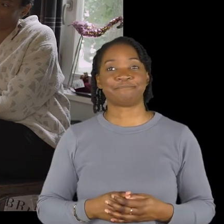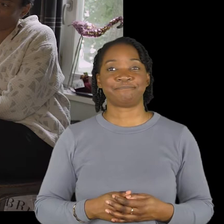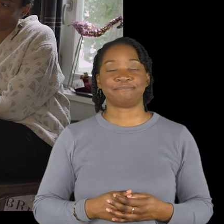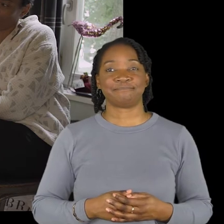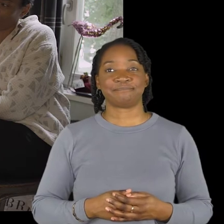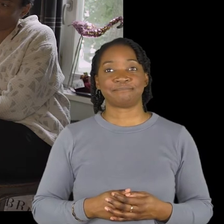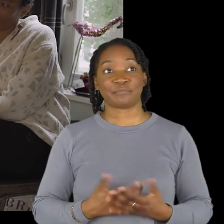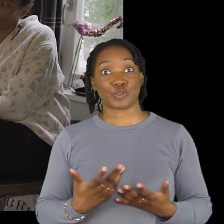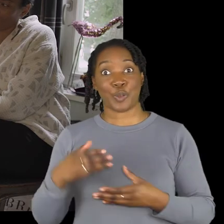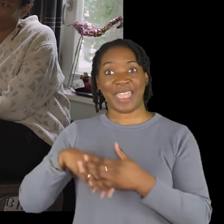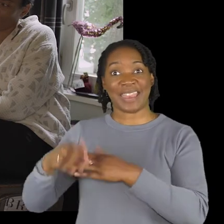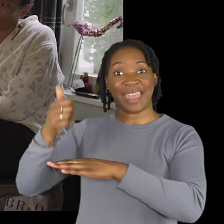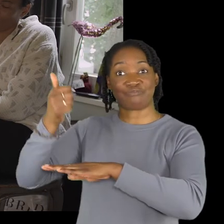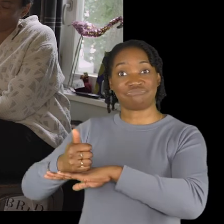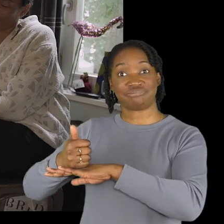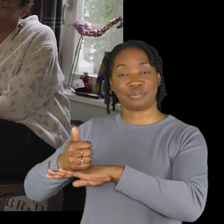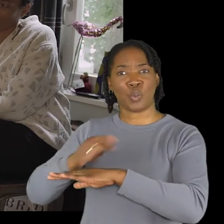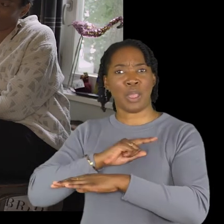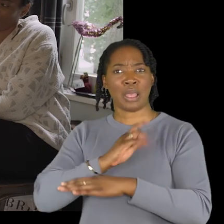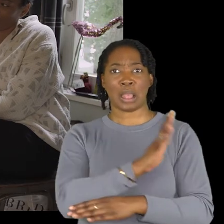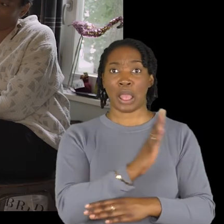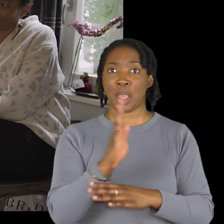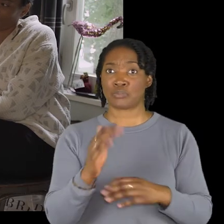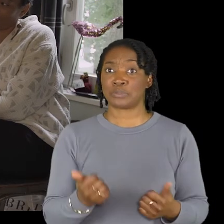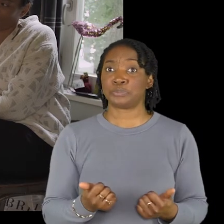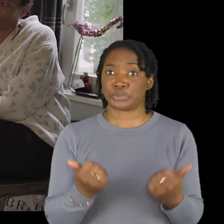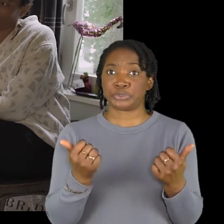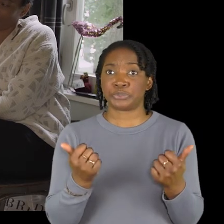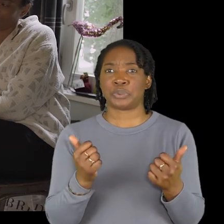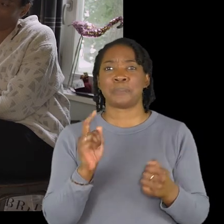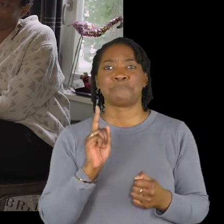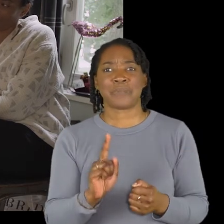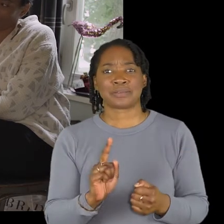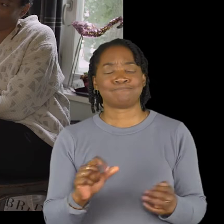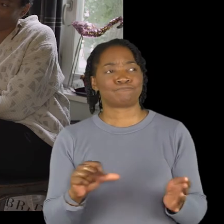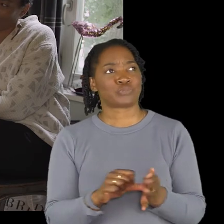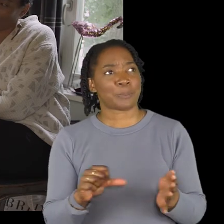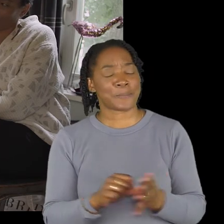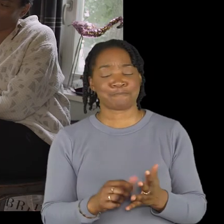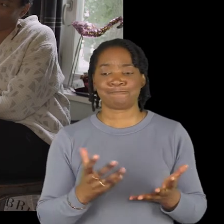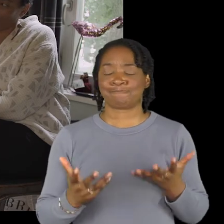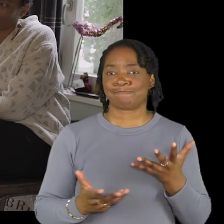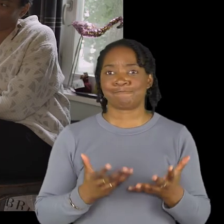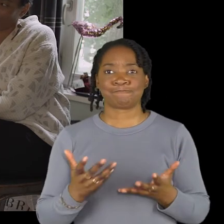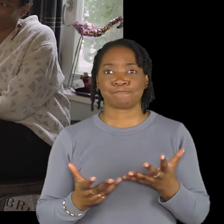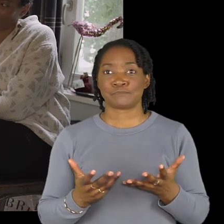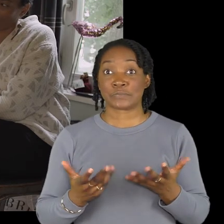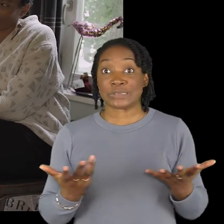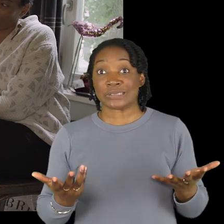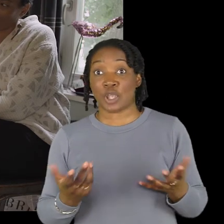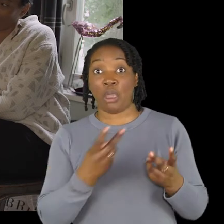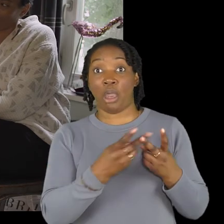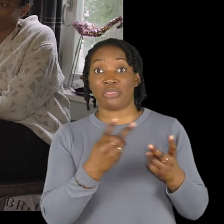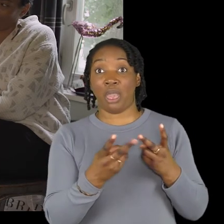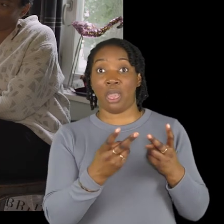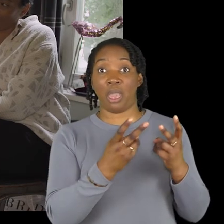also within an institution, because the library was great, but the problem that it didn't have